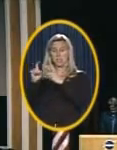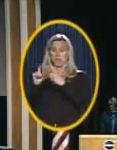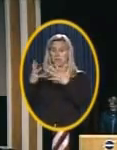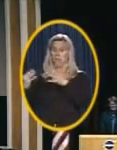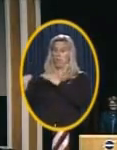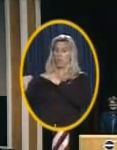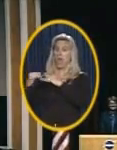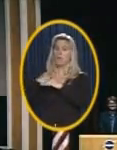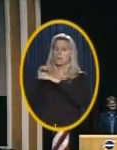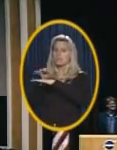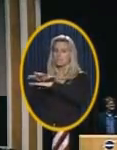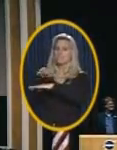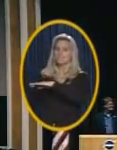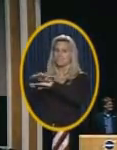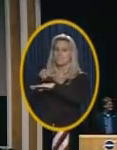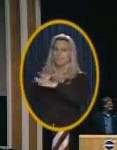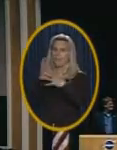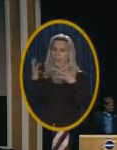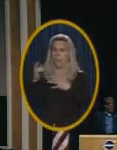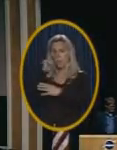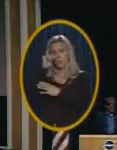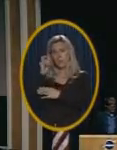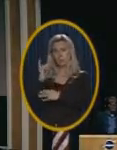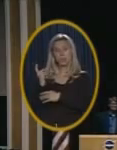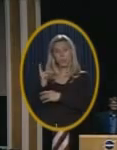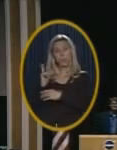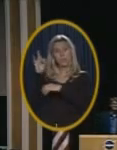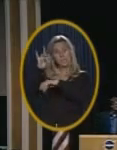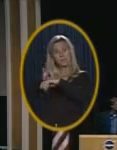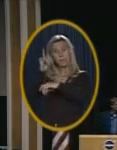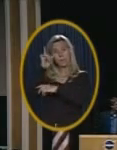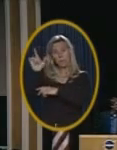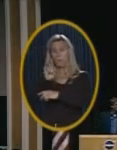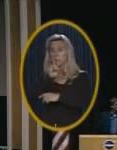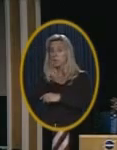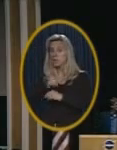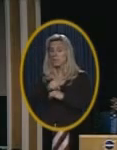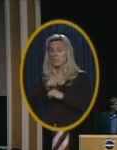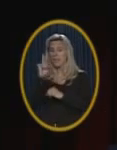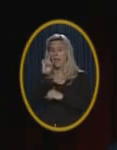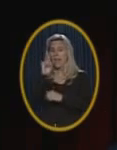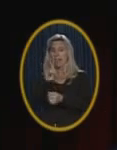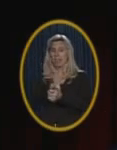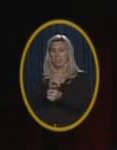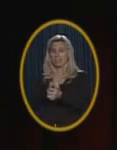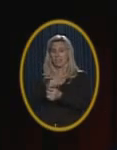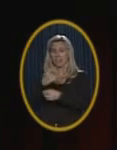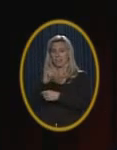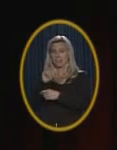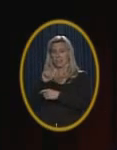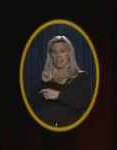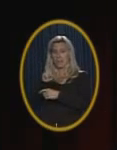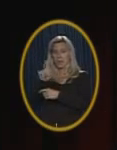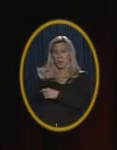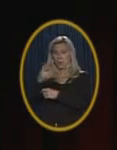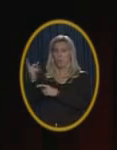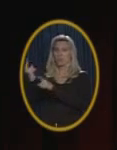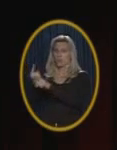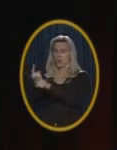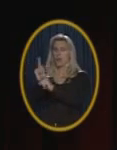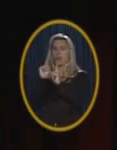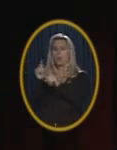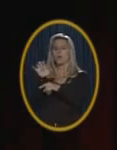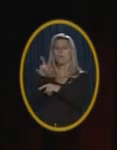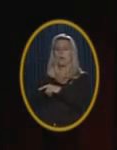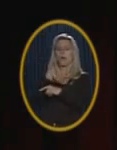advice because, you know, we actually did go to the moon. And I think Dr. Gilruth is right. When we go back, we'll